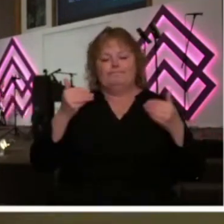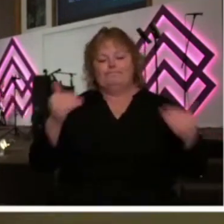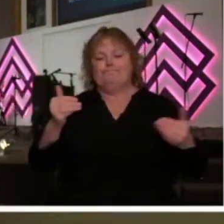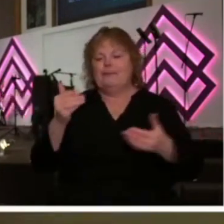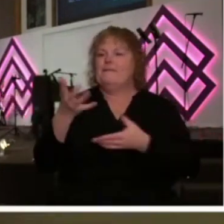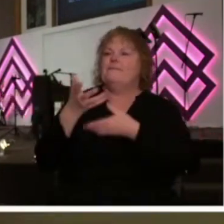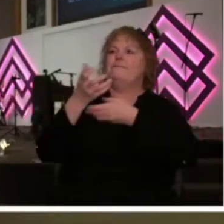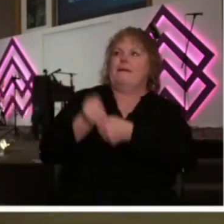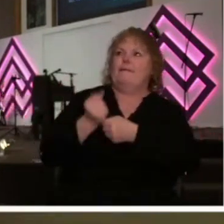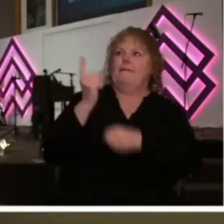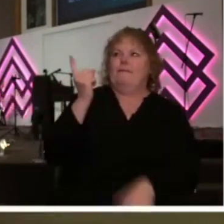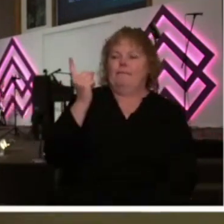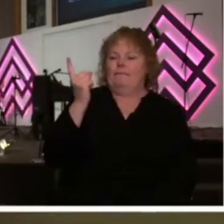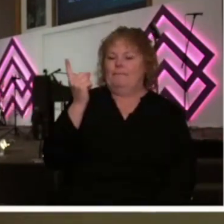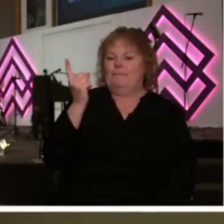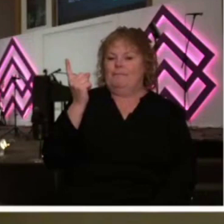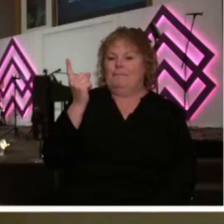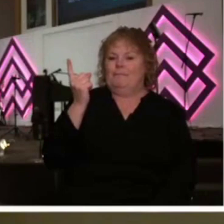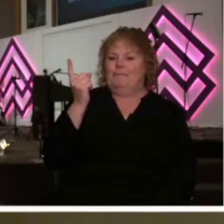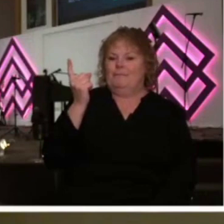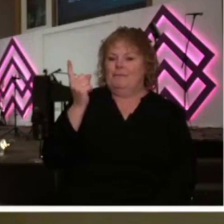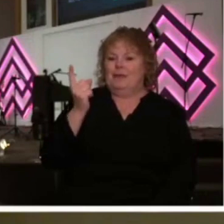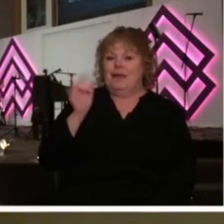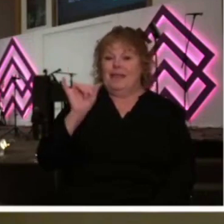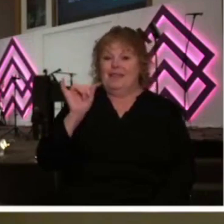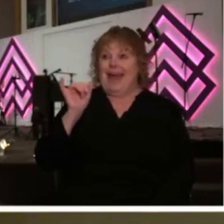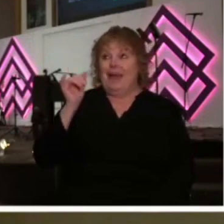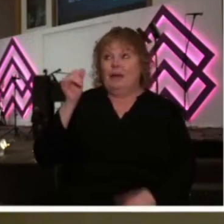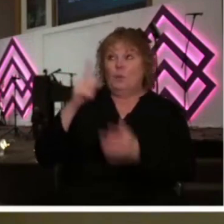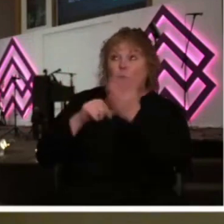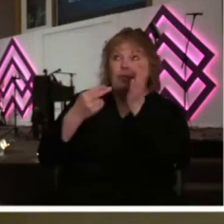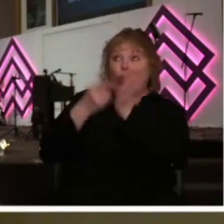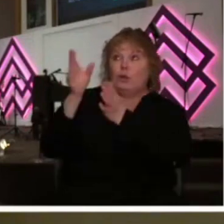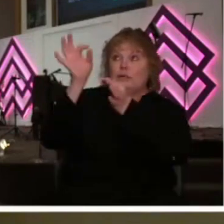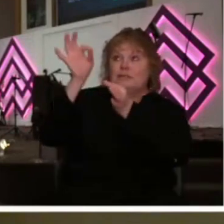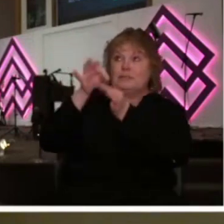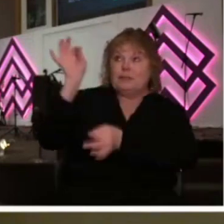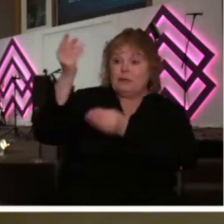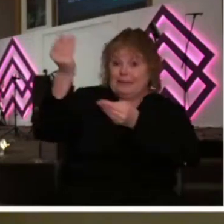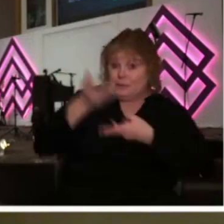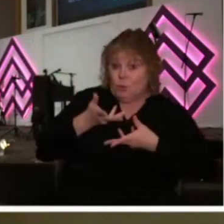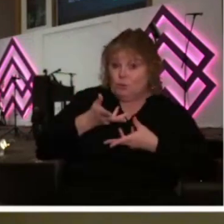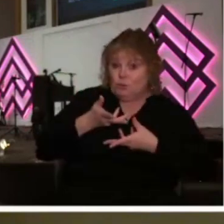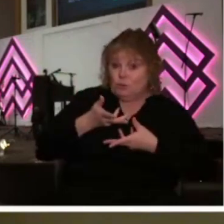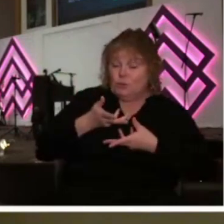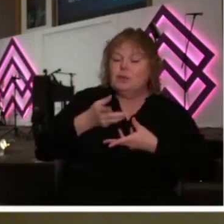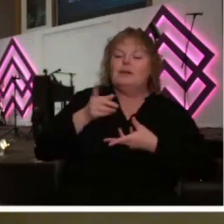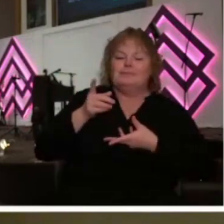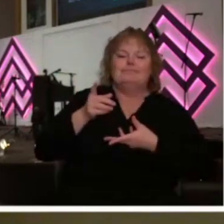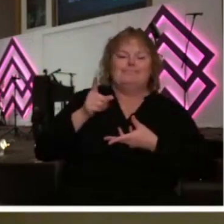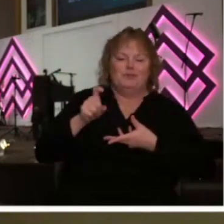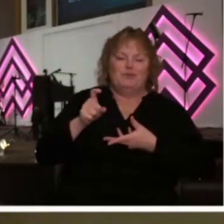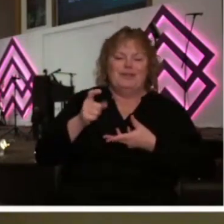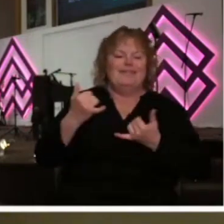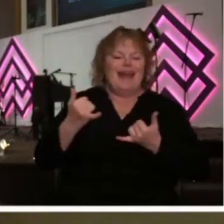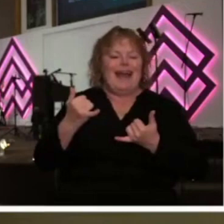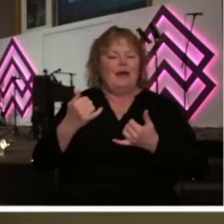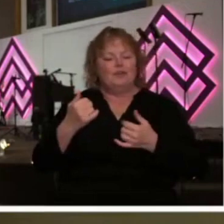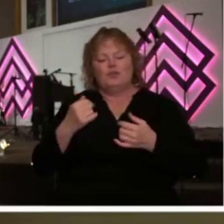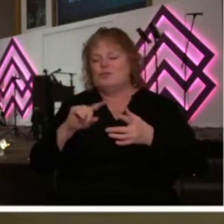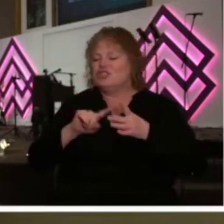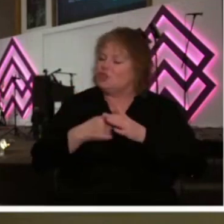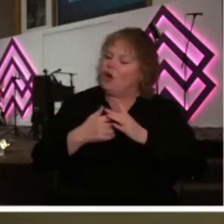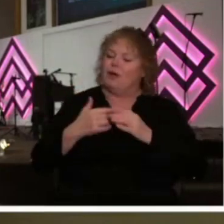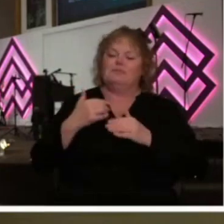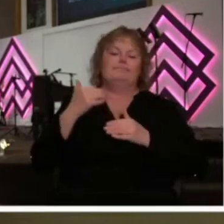that spirit-led impression becomes the next step for your obedience. And when you obey, it activates